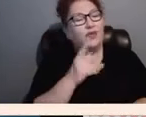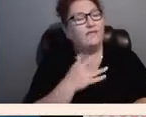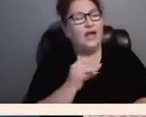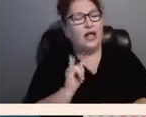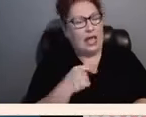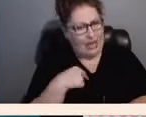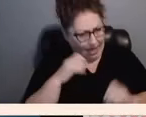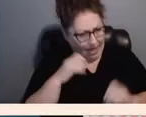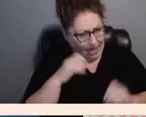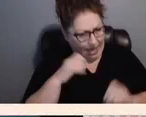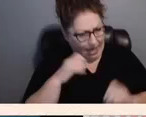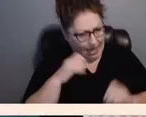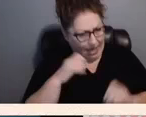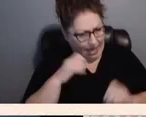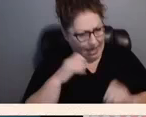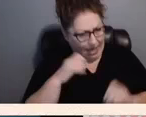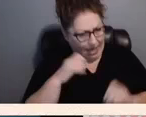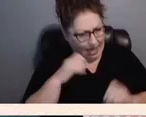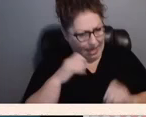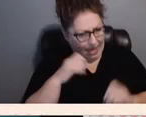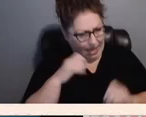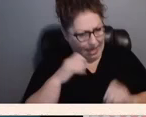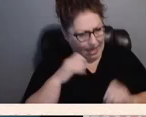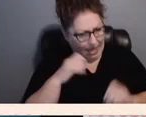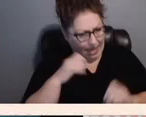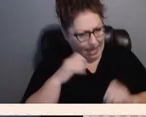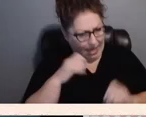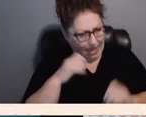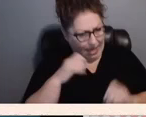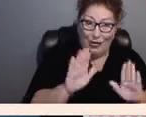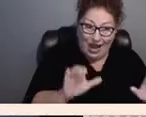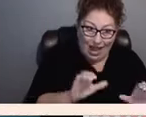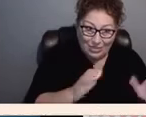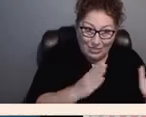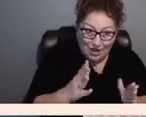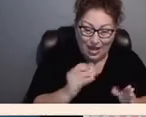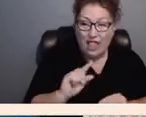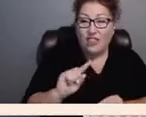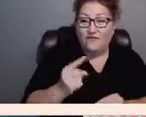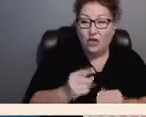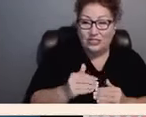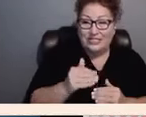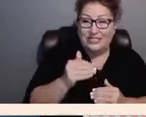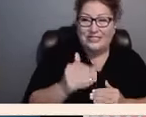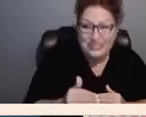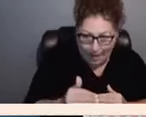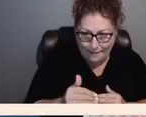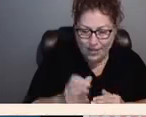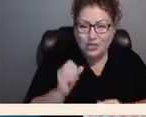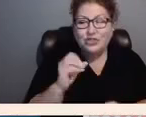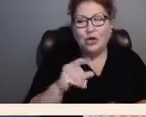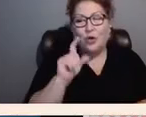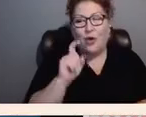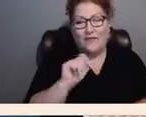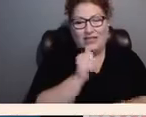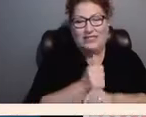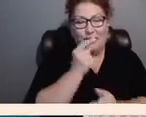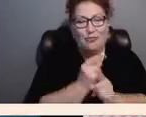So every journey begins with that great action plan and the first step on that action plan. So you got to set the right goals.